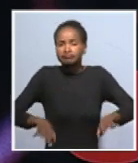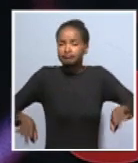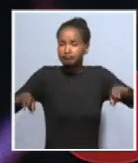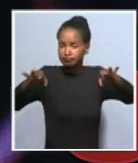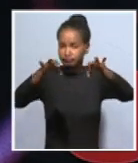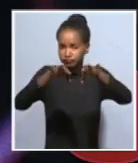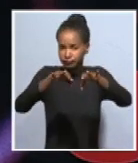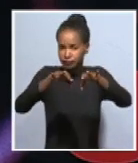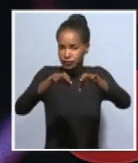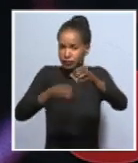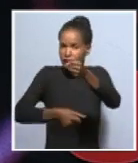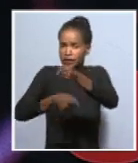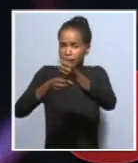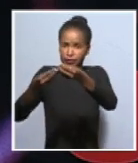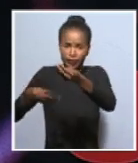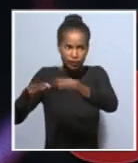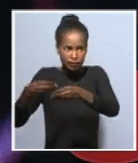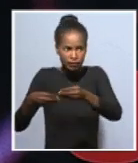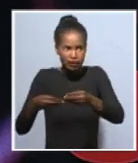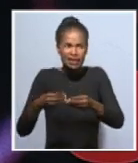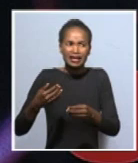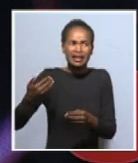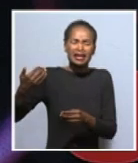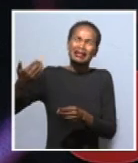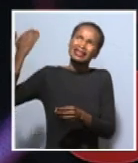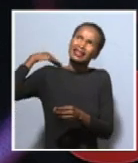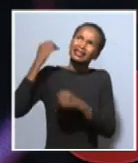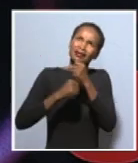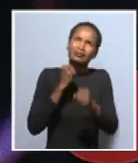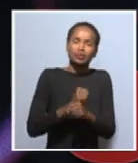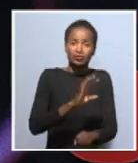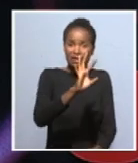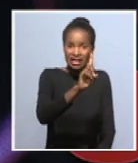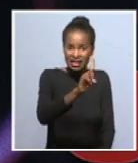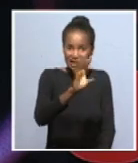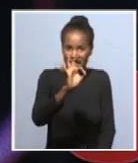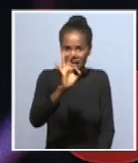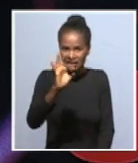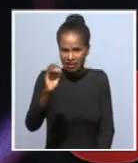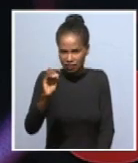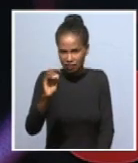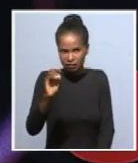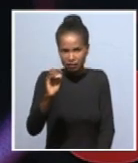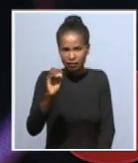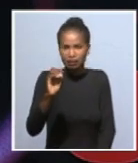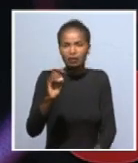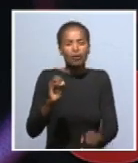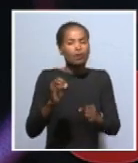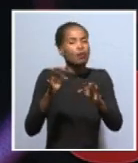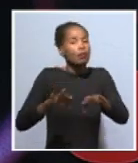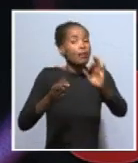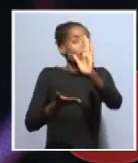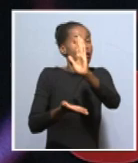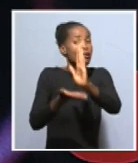the contribution of agriculture even to levels where it was in 1990, 11% of